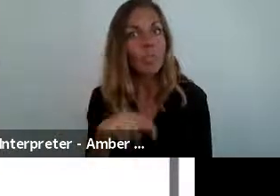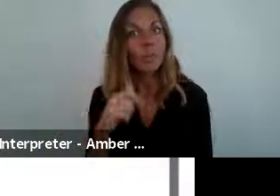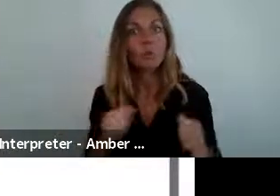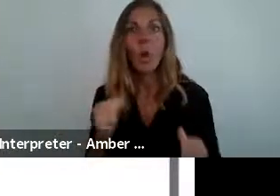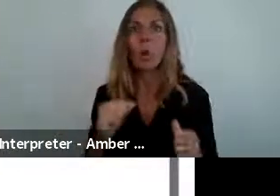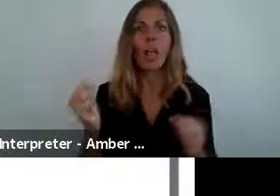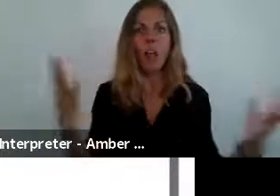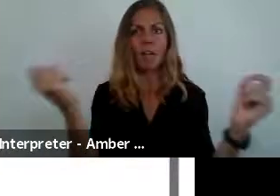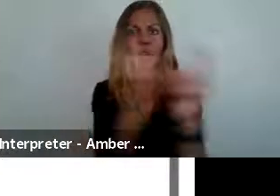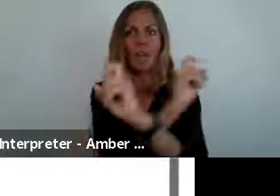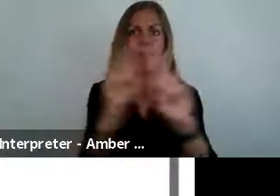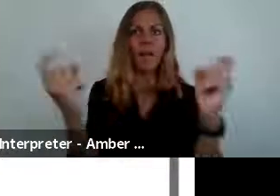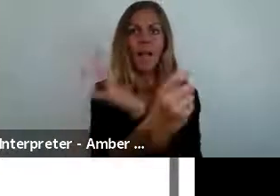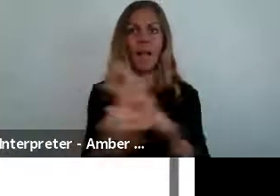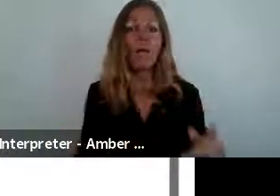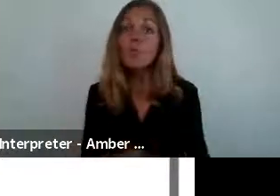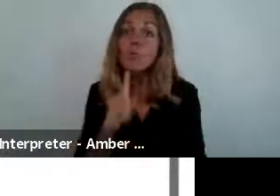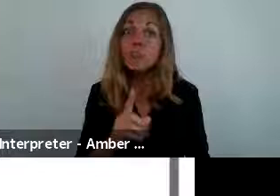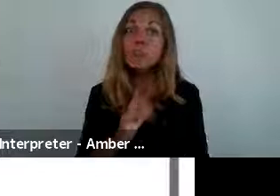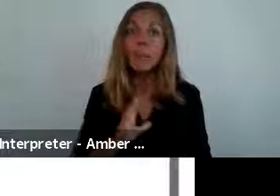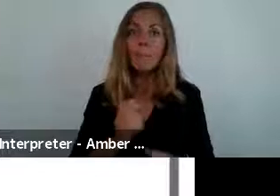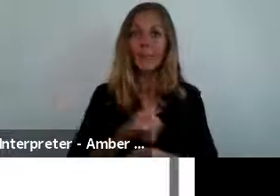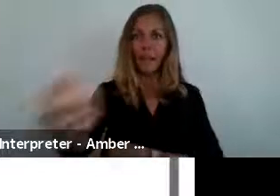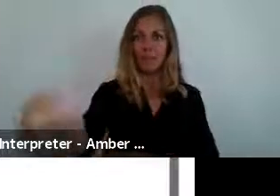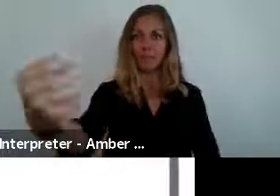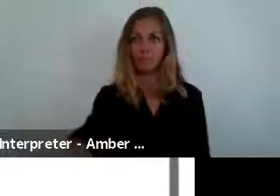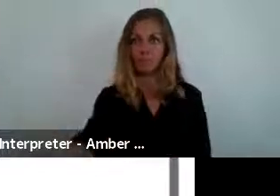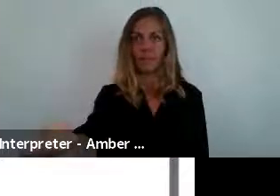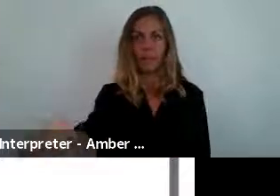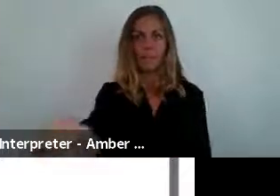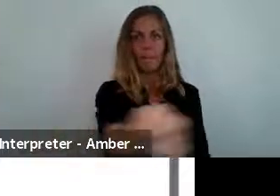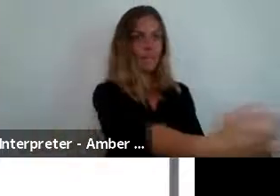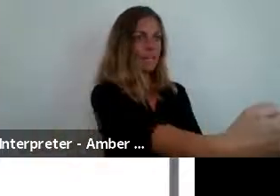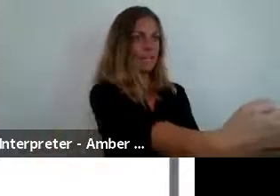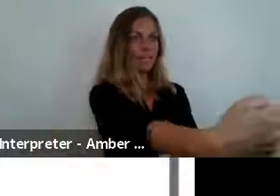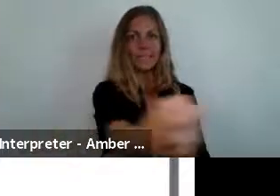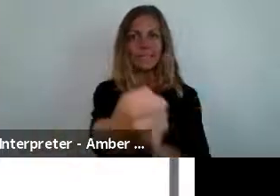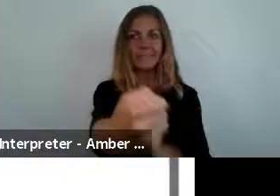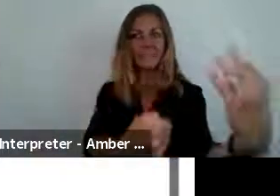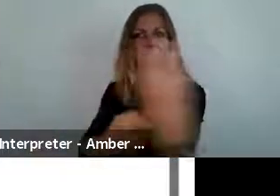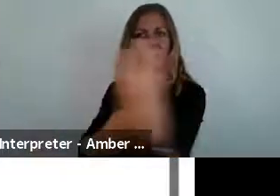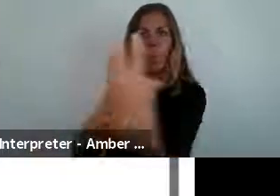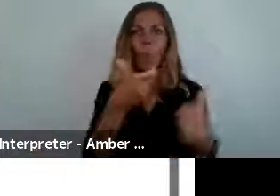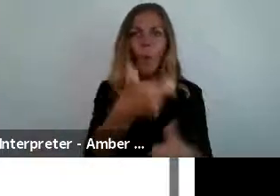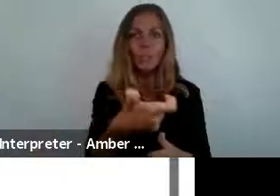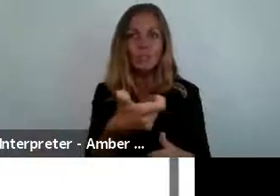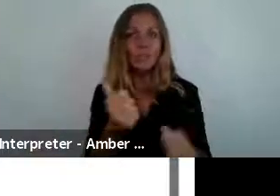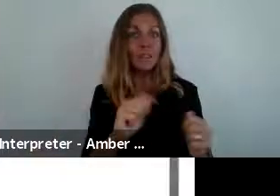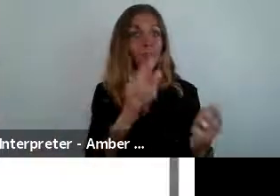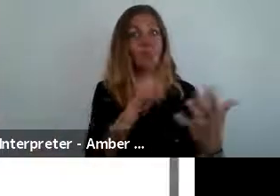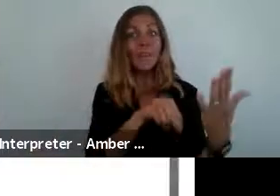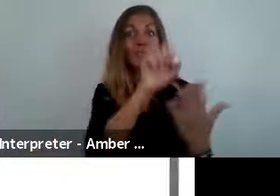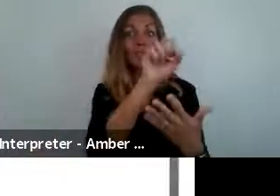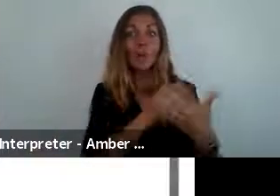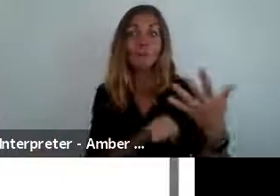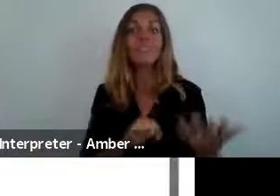you, and it actually worked to be able to pivot the selfie stick as I followed them around with the script. And then,